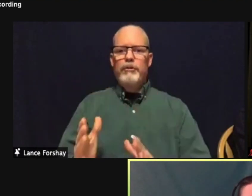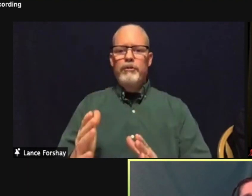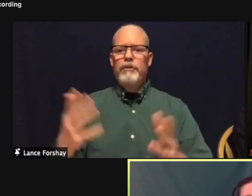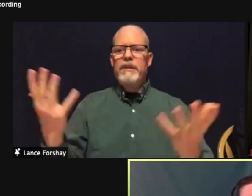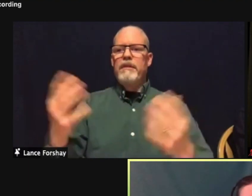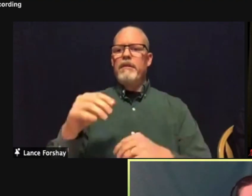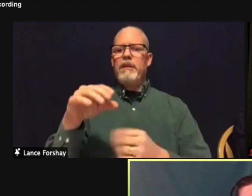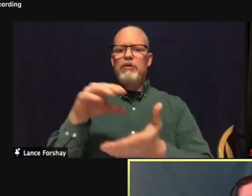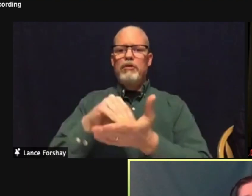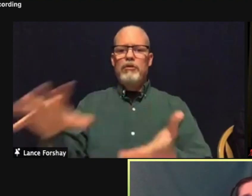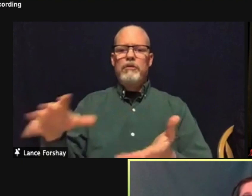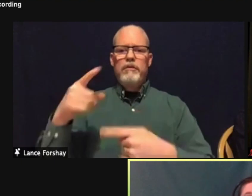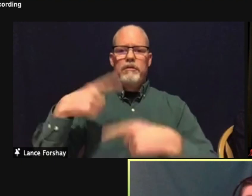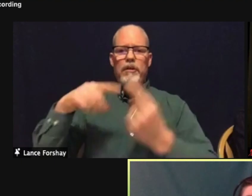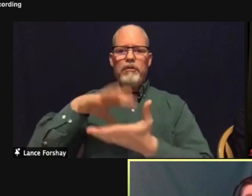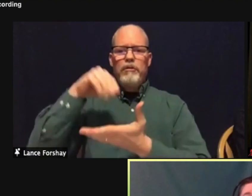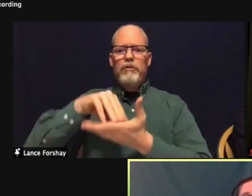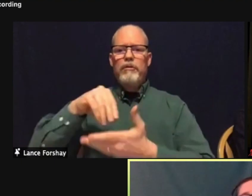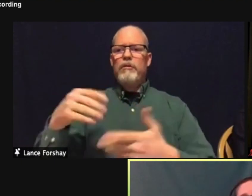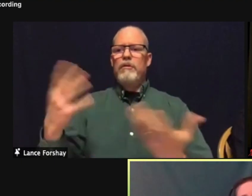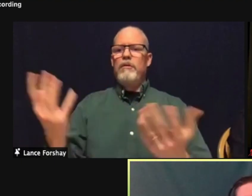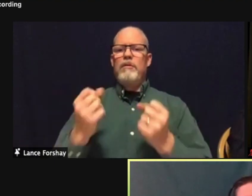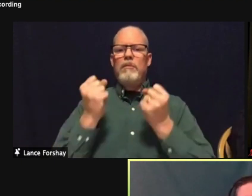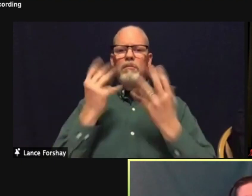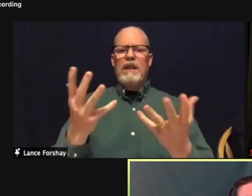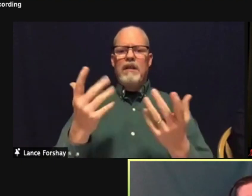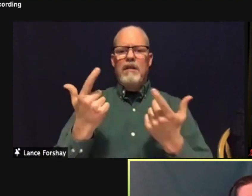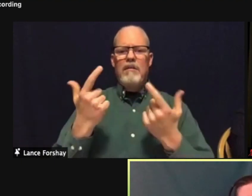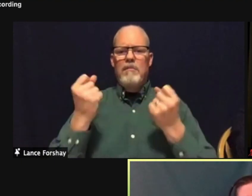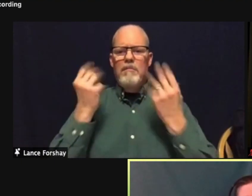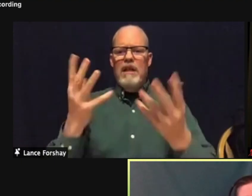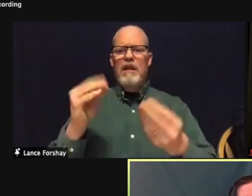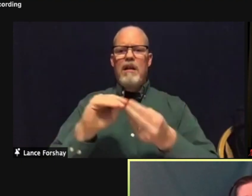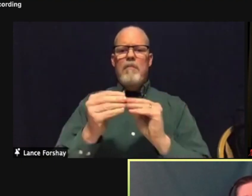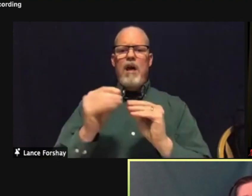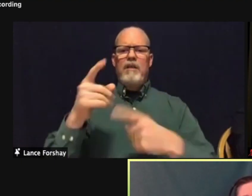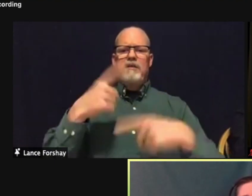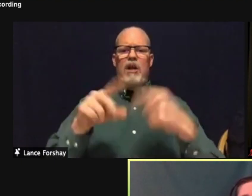sign language. And the numbers continue to rise globally.